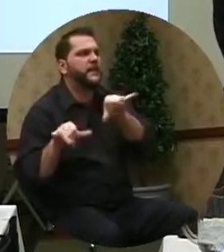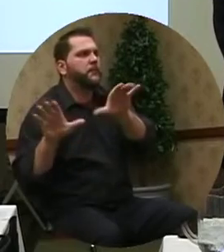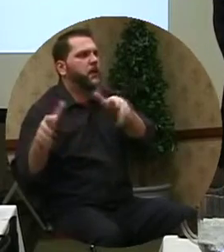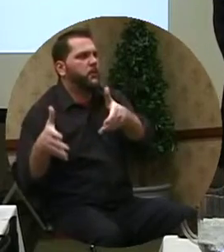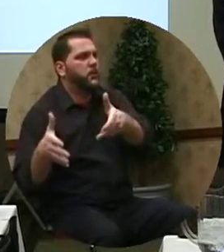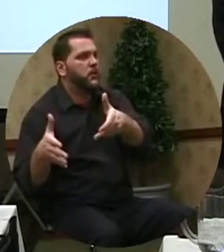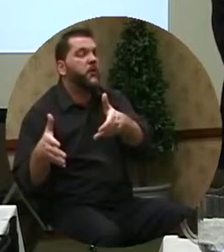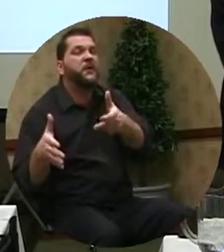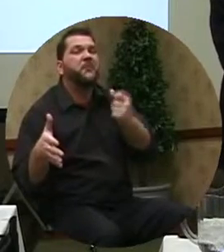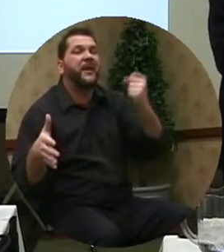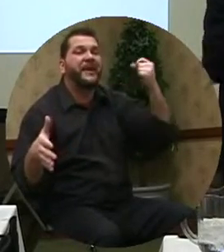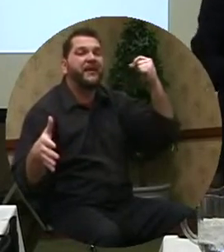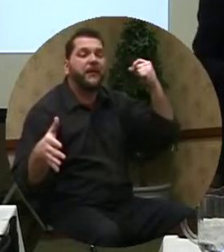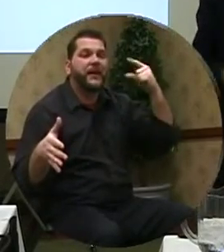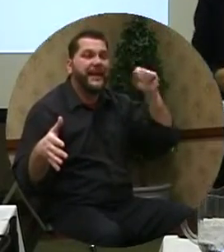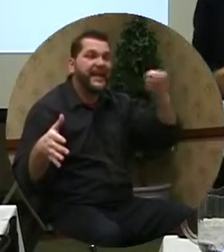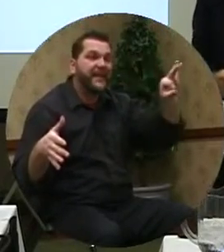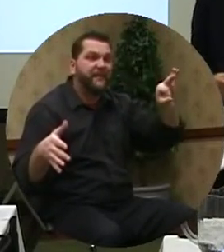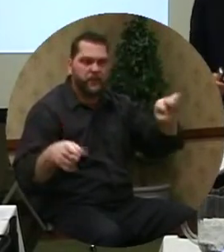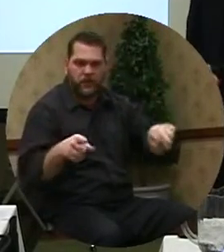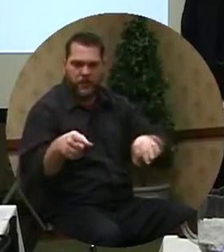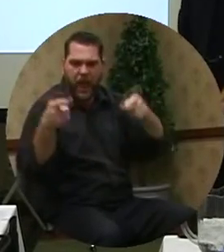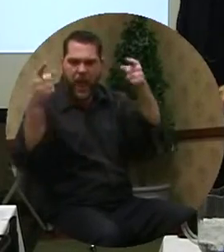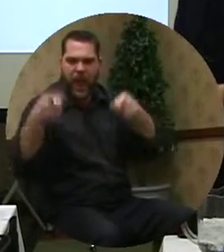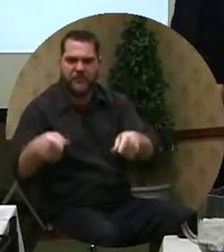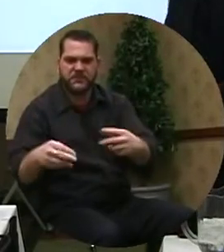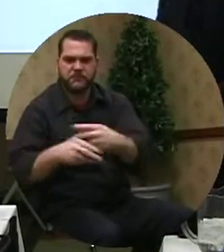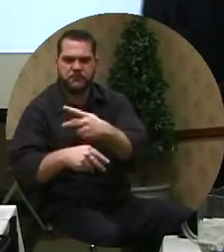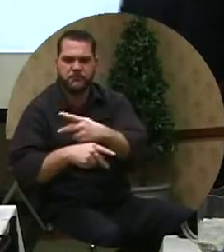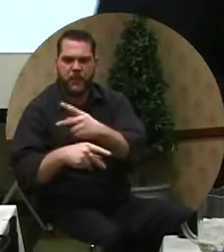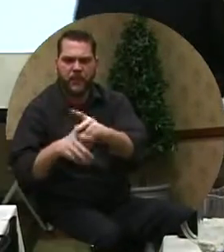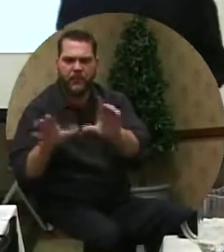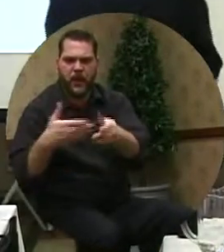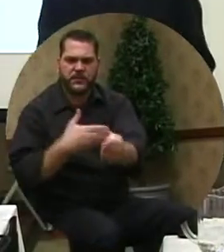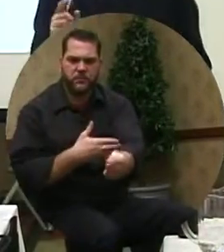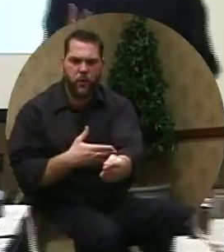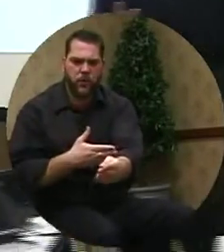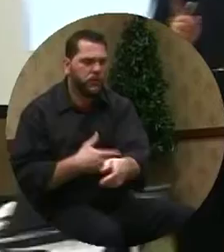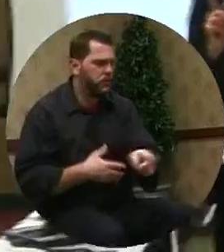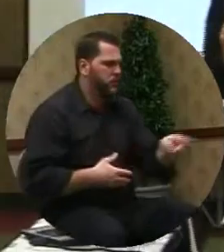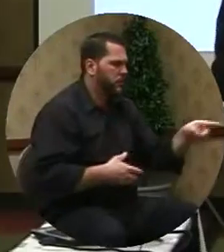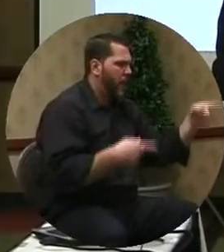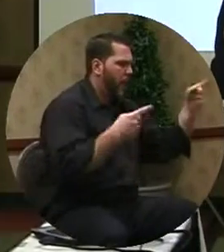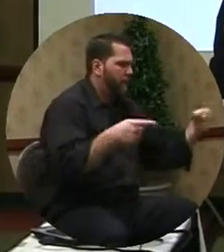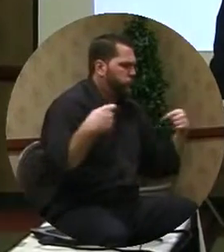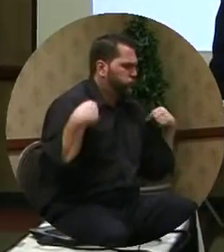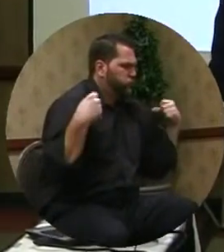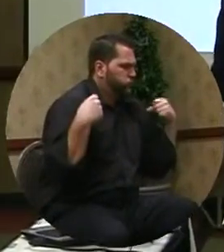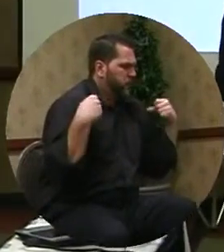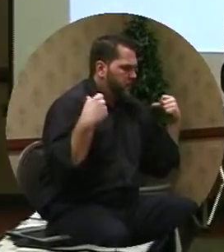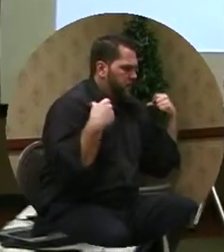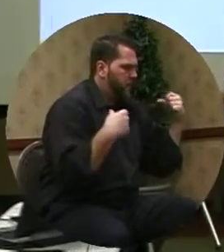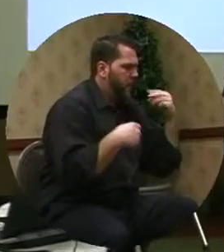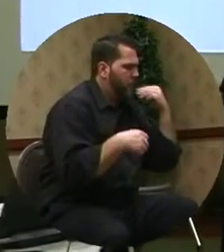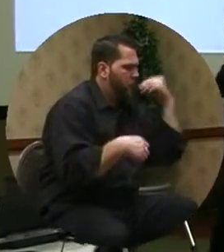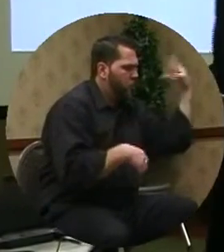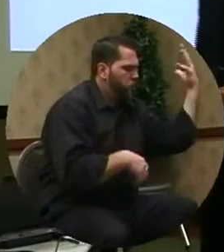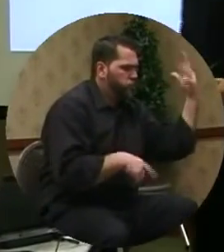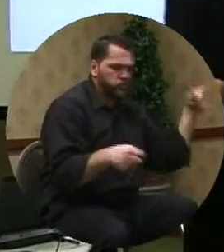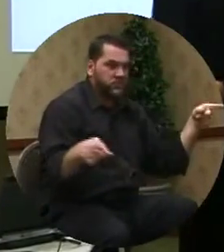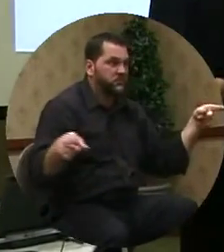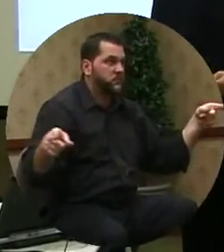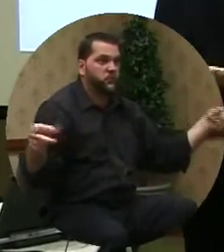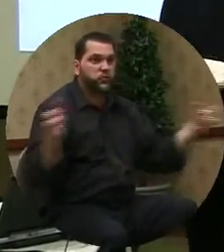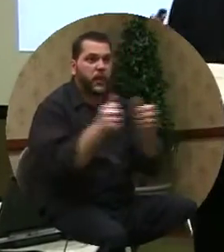different times, then look at the things that cause the most concern. Now there's also another way to look at this,